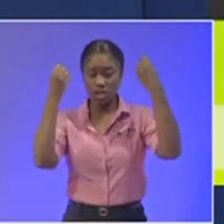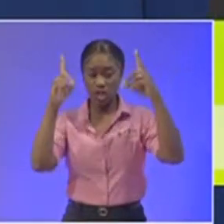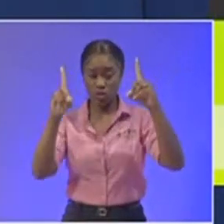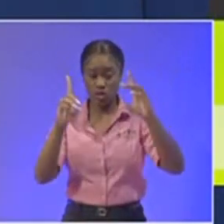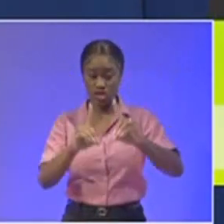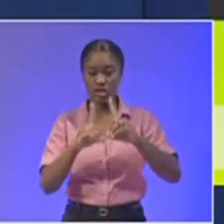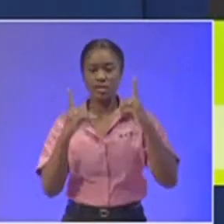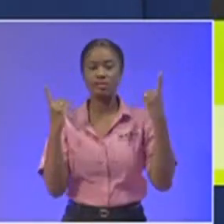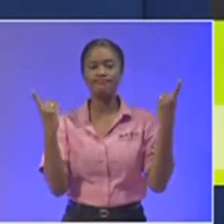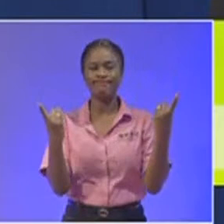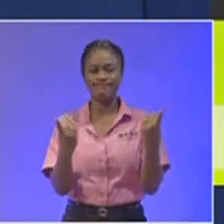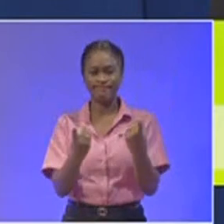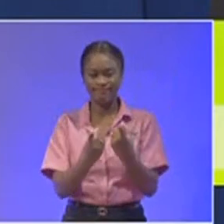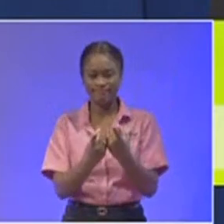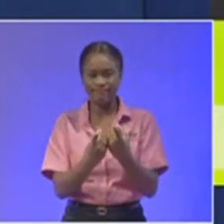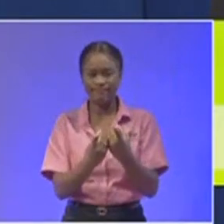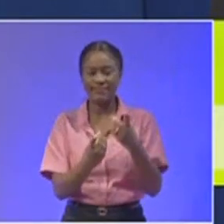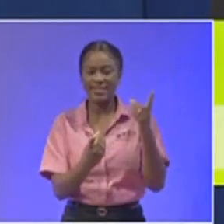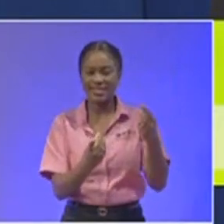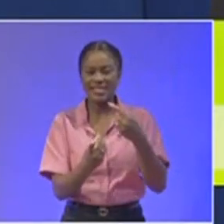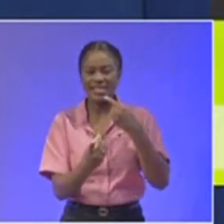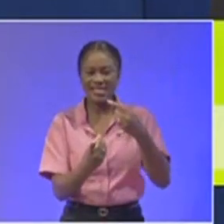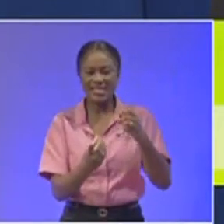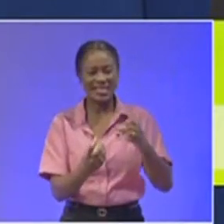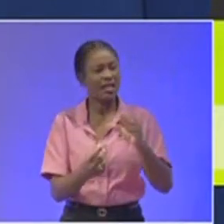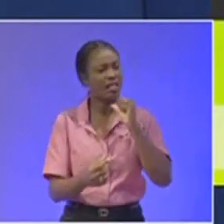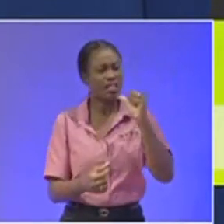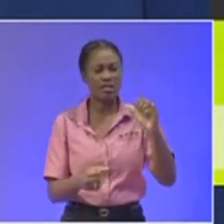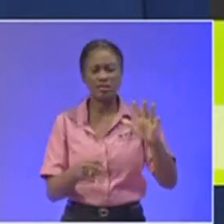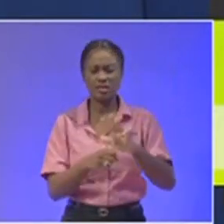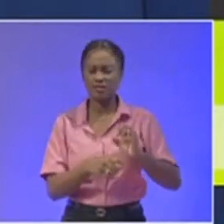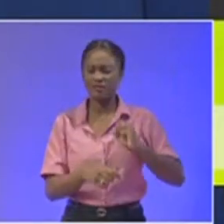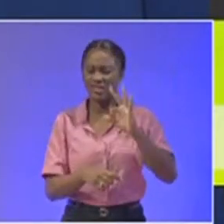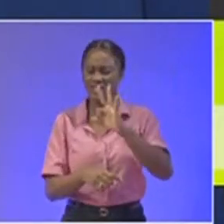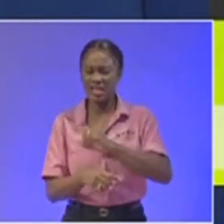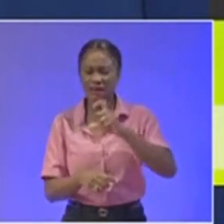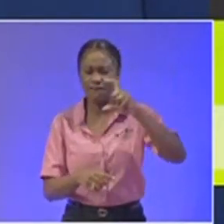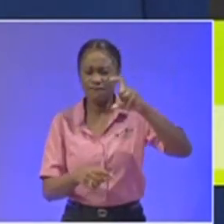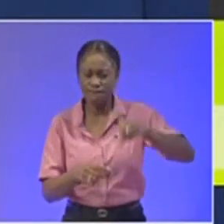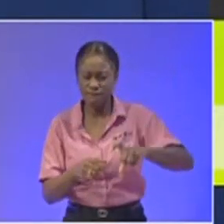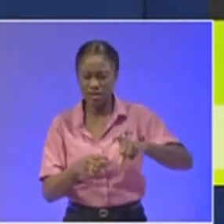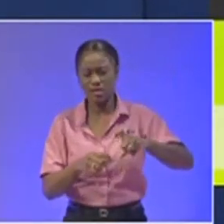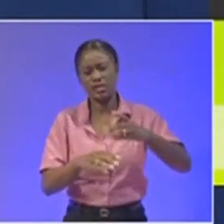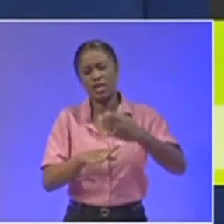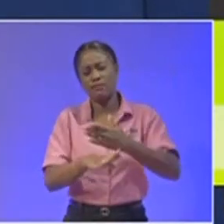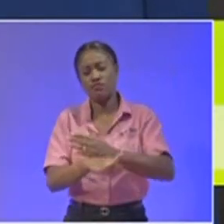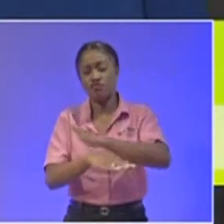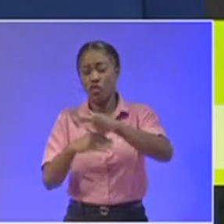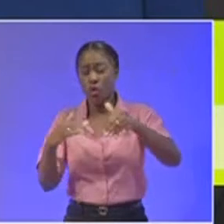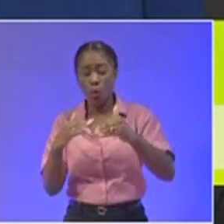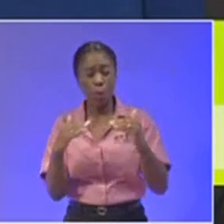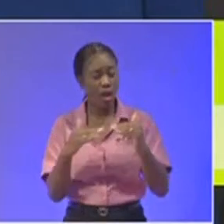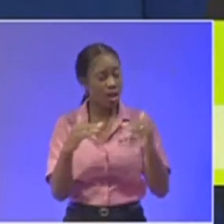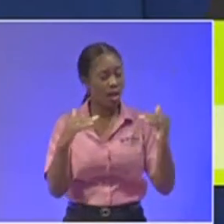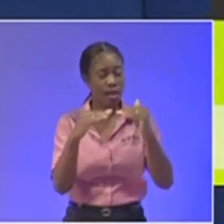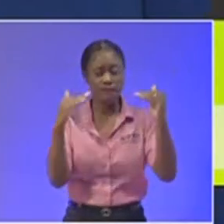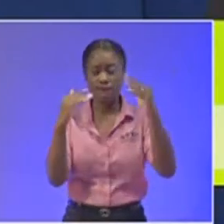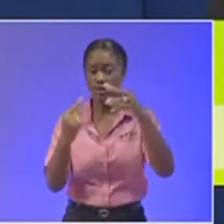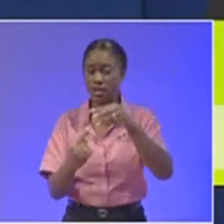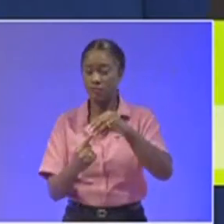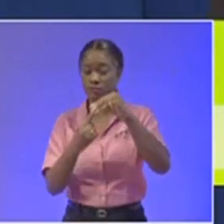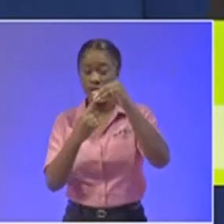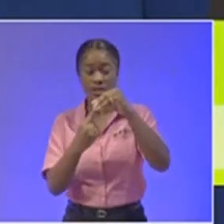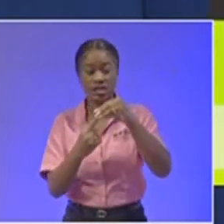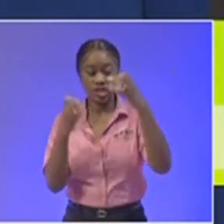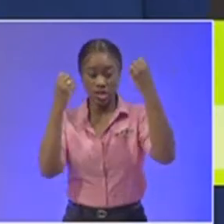support have been indicating that staffing must be addressed. All levels of special educators, all levels, and the